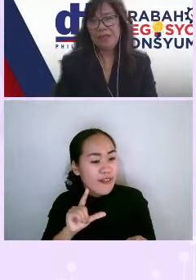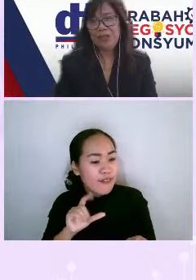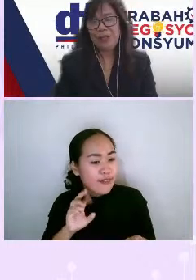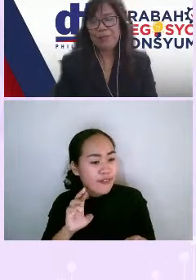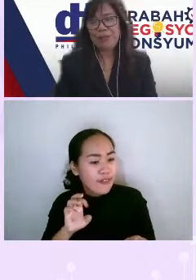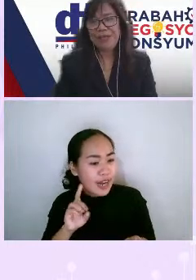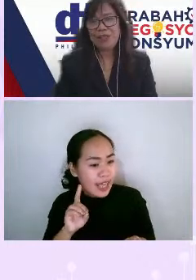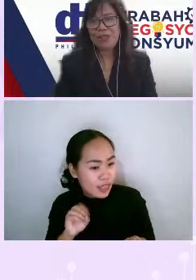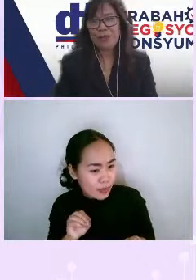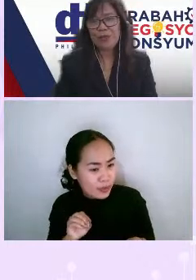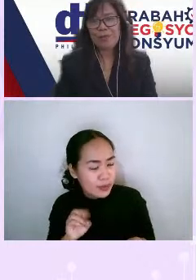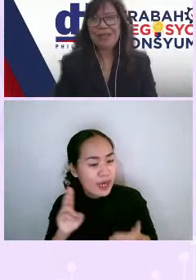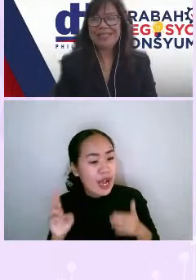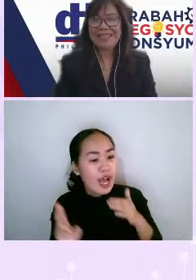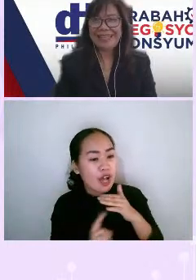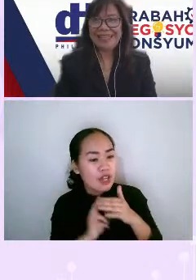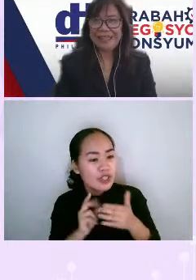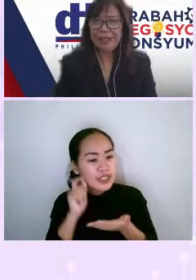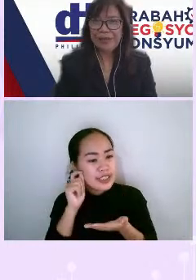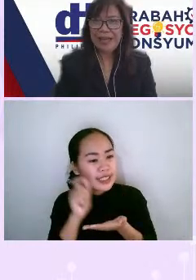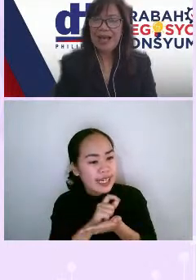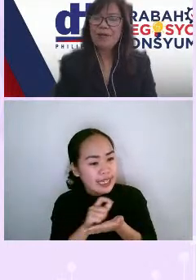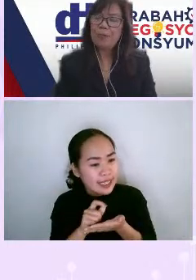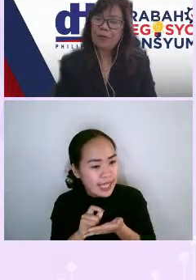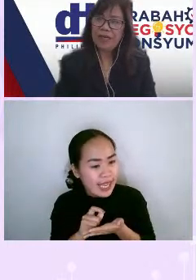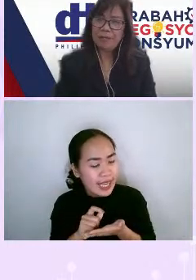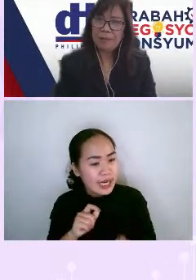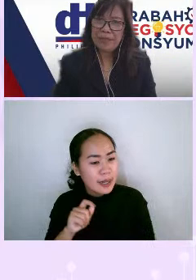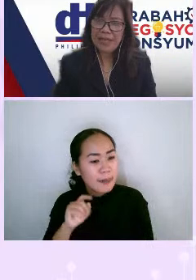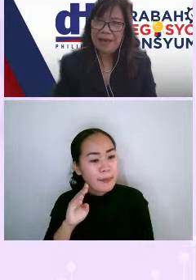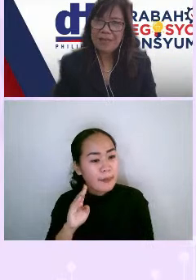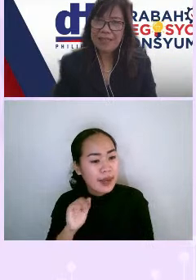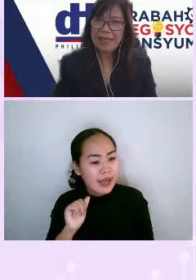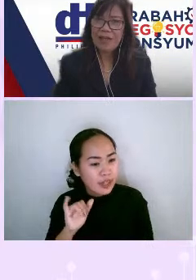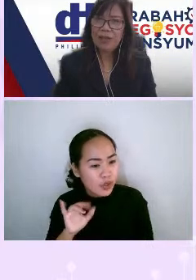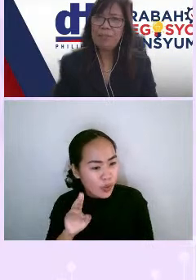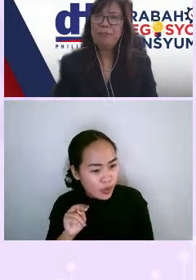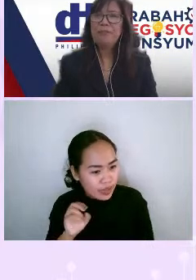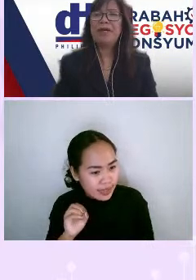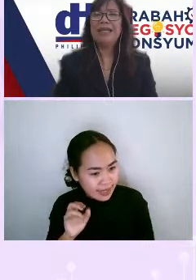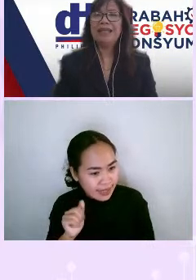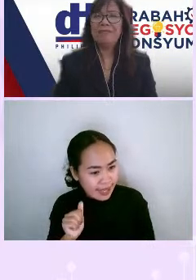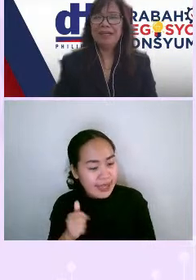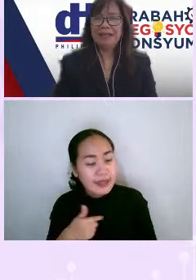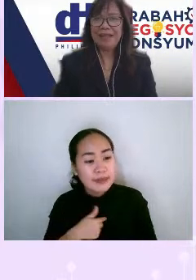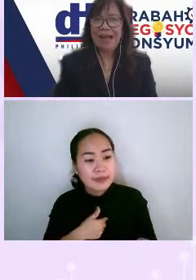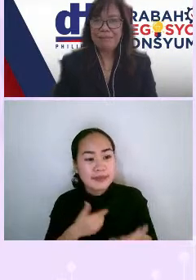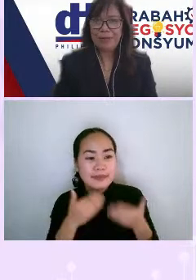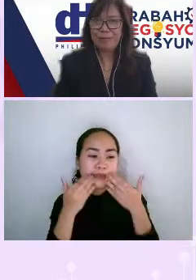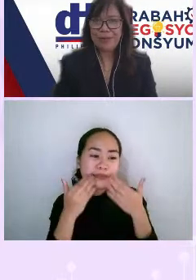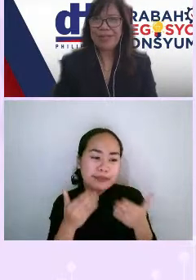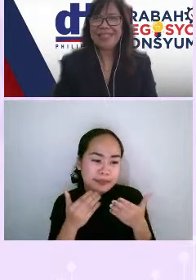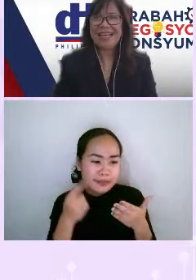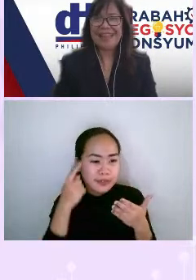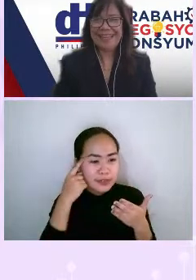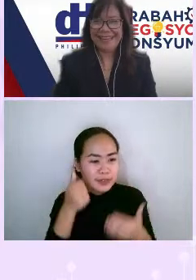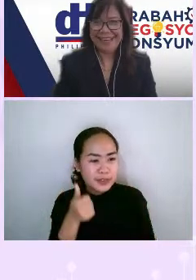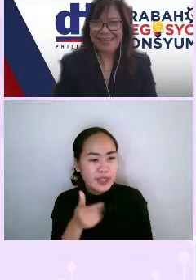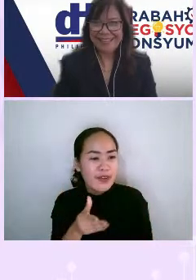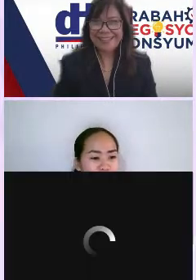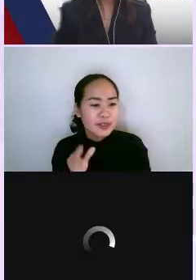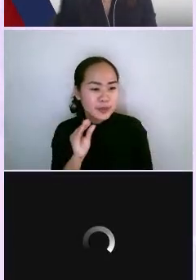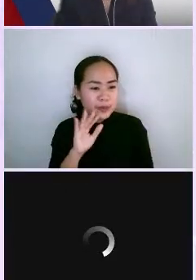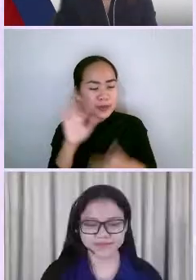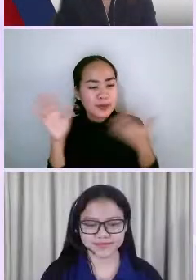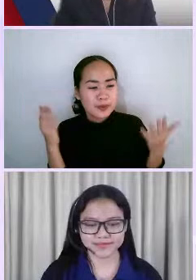for Regional Operations Group, Blesila Lampayona, ako po ay nagpapasalamat sa inyo. Magandang hapon po sa ating